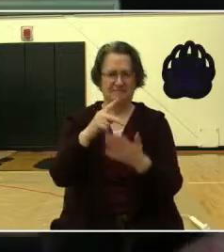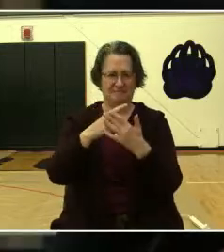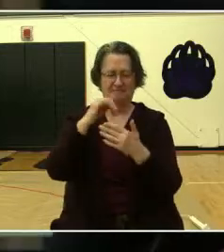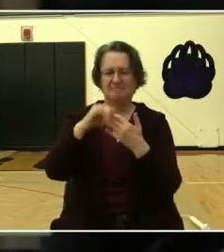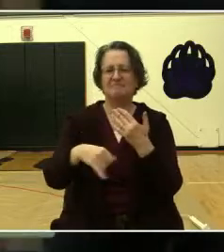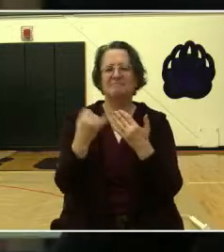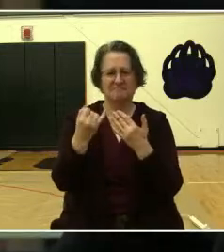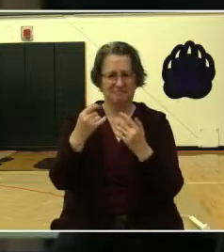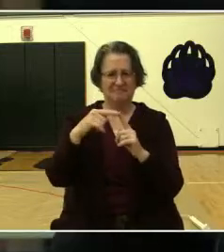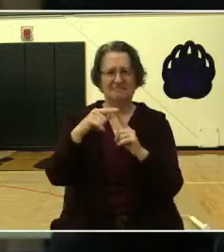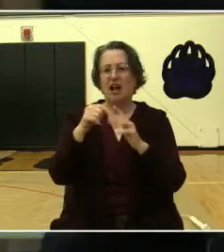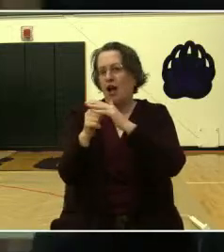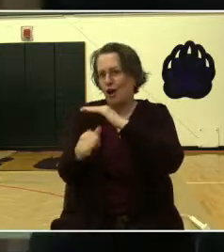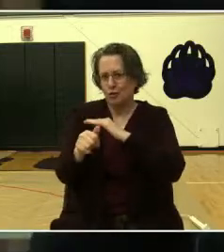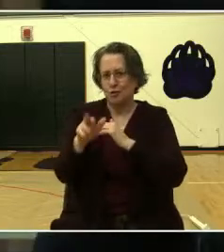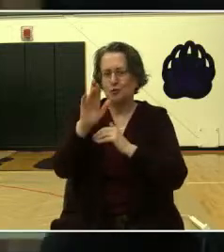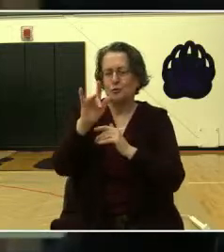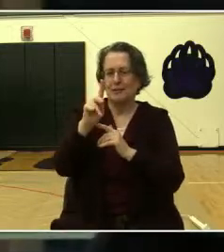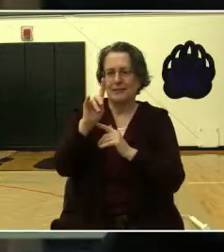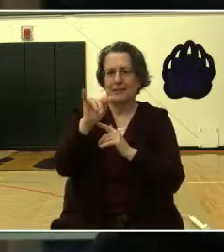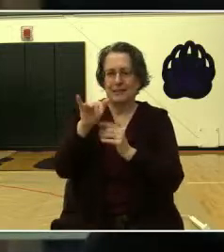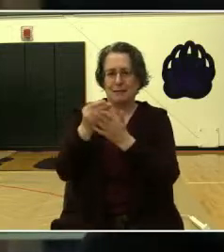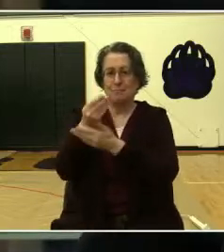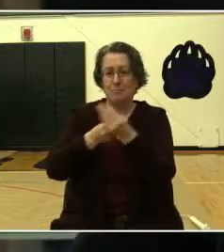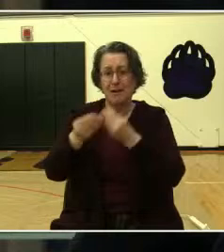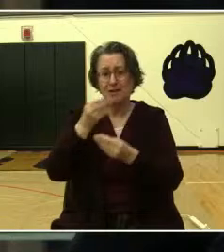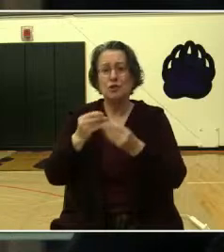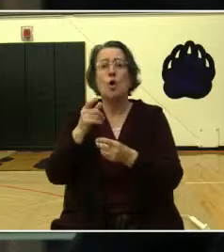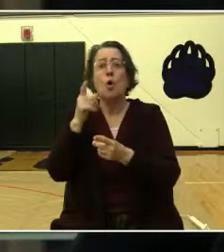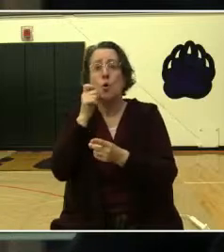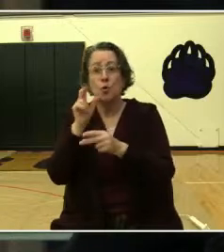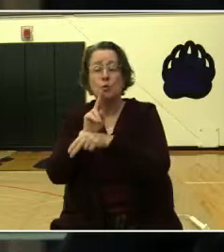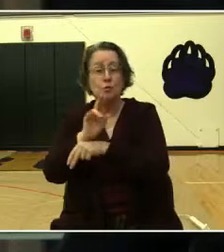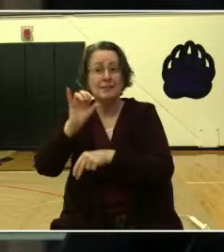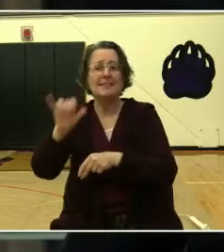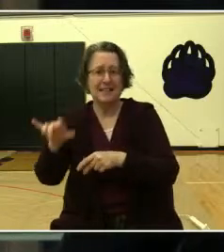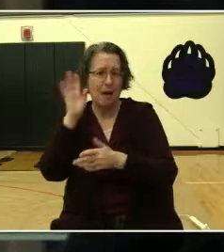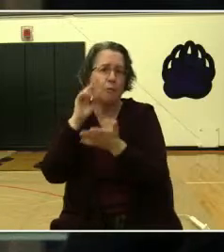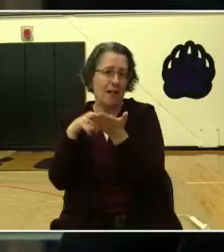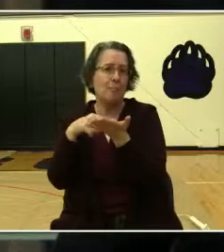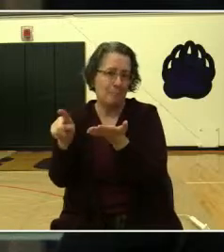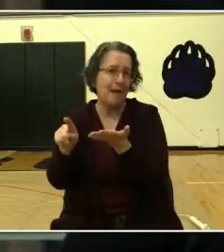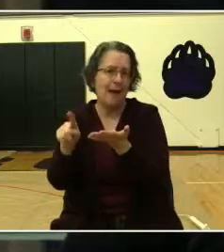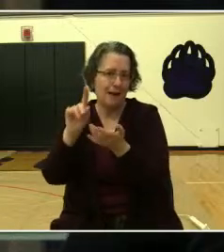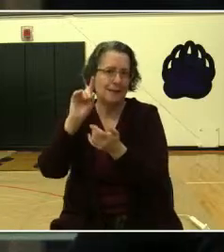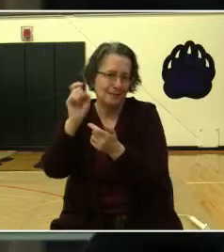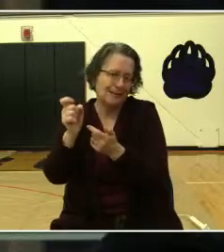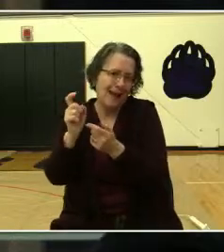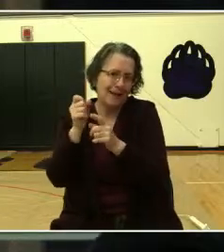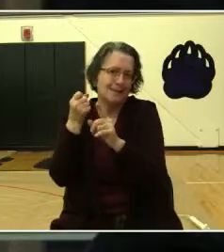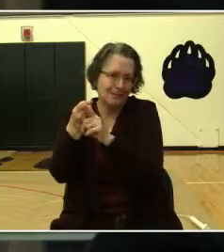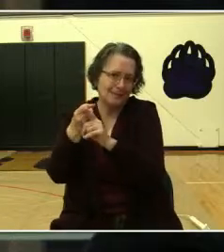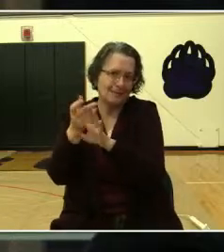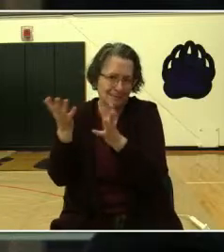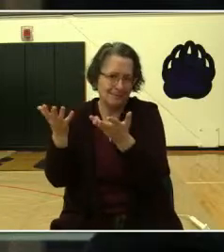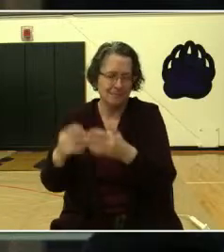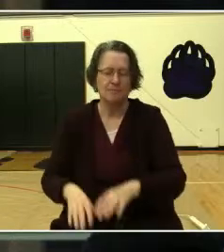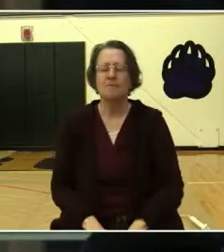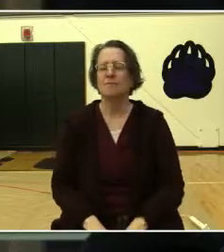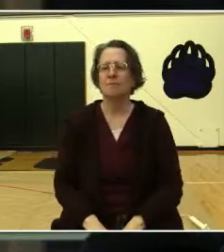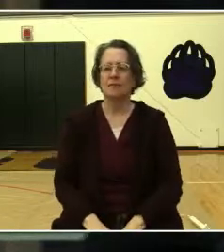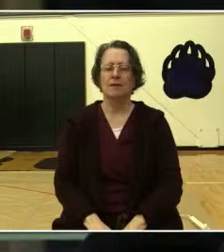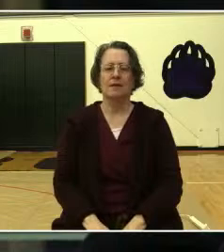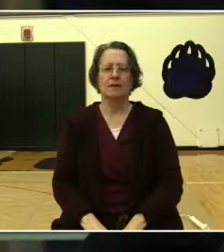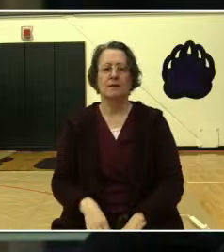falls under the utility budget it'll be paid by the rate payers um the the the capital the